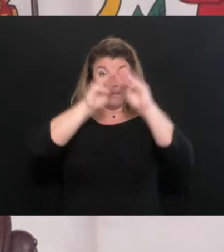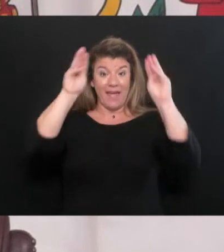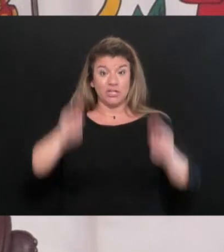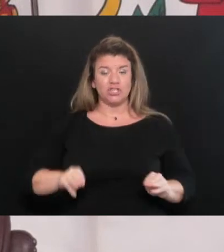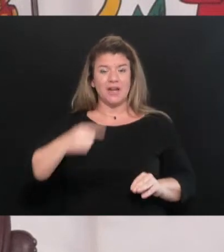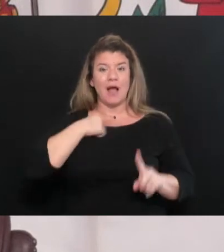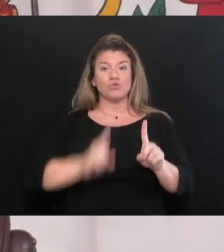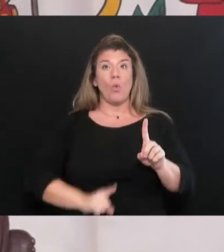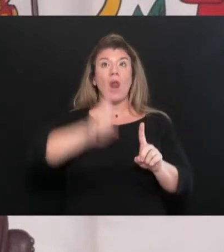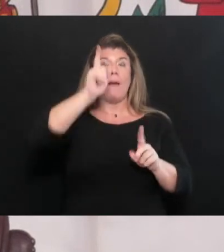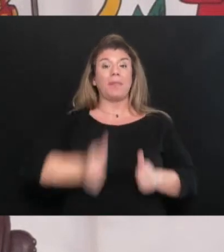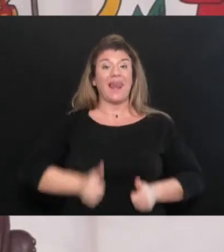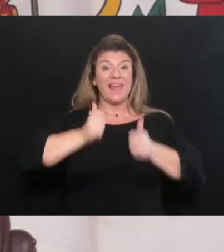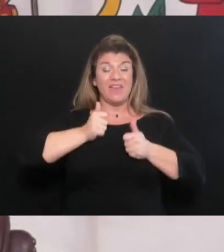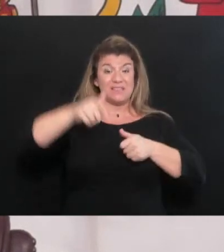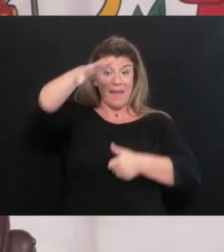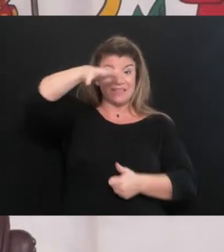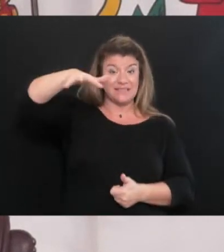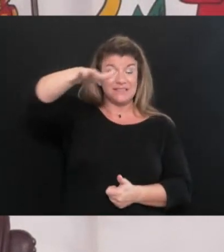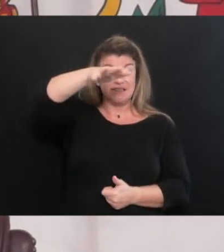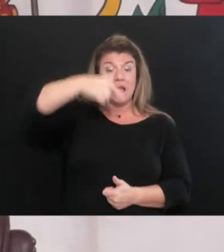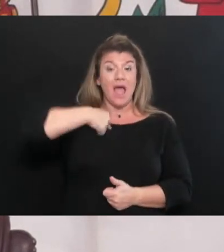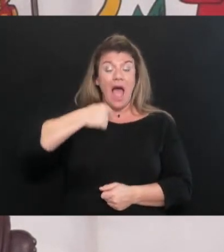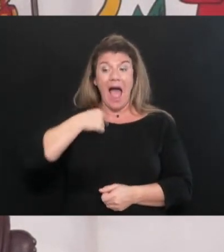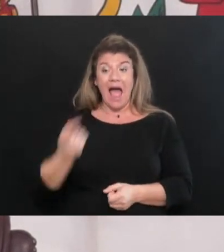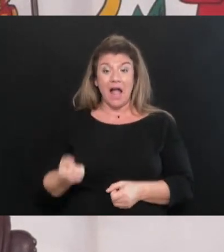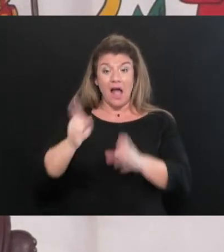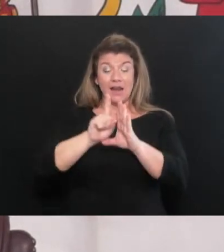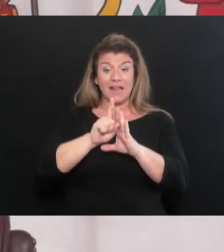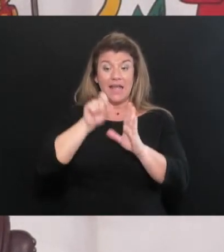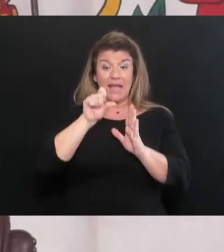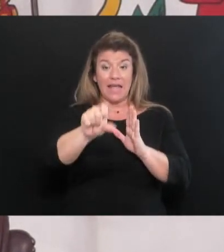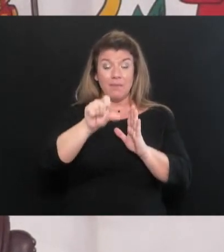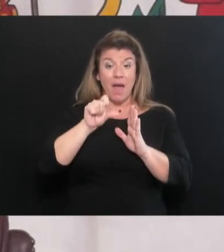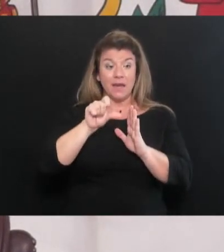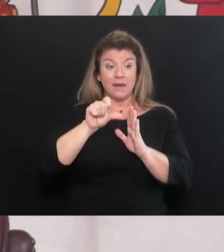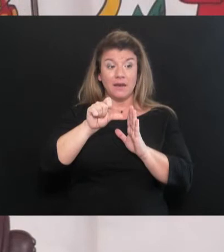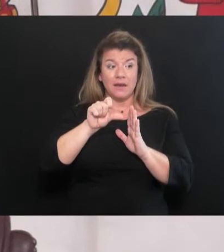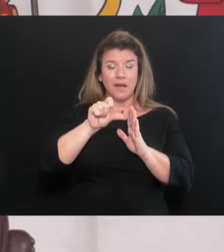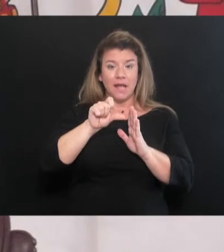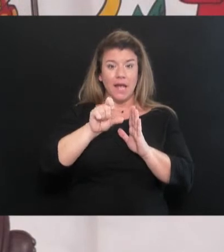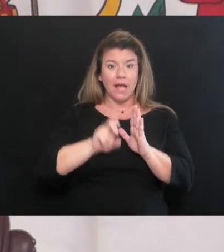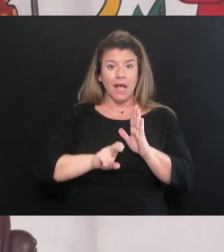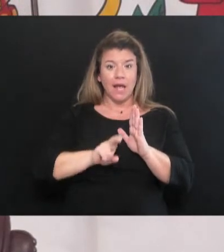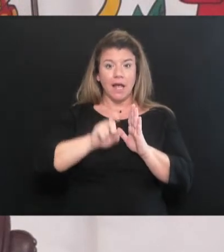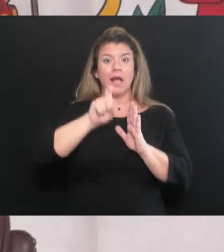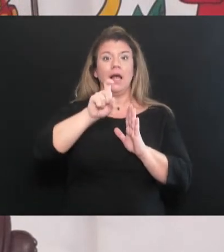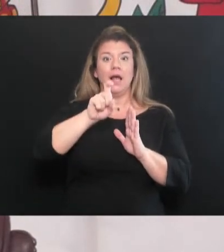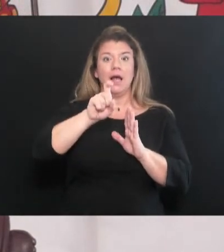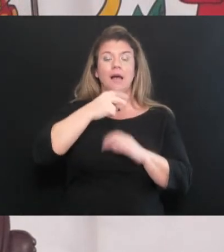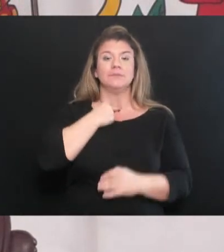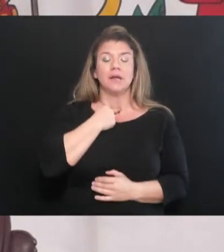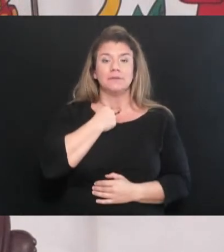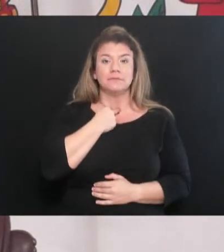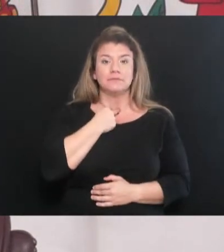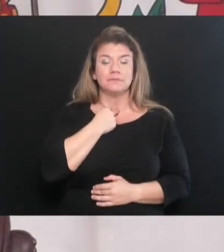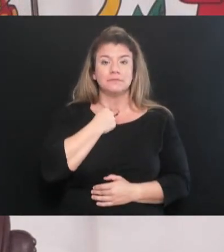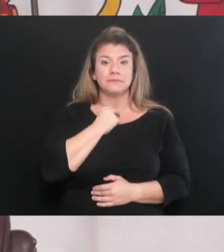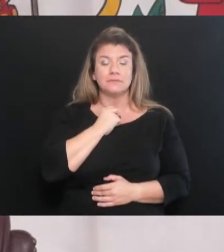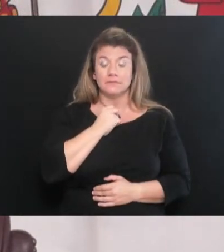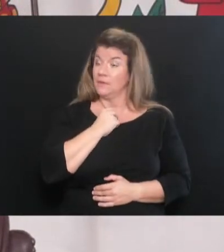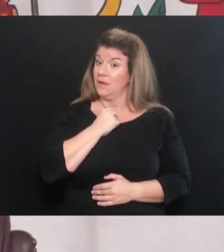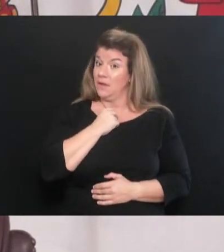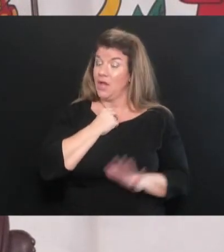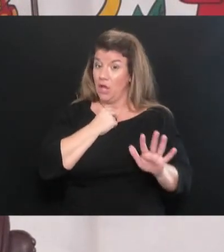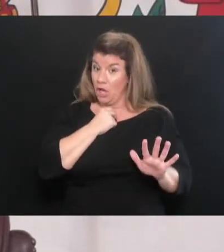living quarters and everything, and got in the elevator and hit the button and everything. It didn't go very far, and then there I am. And you